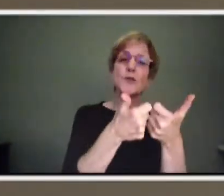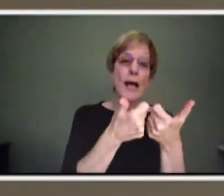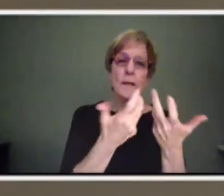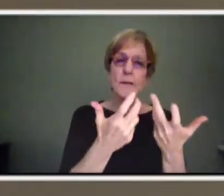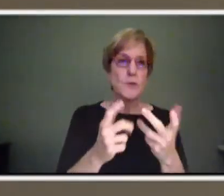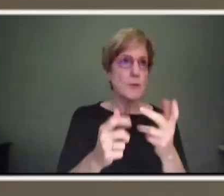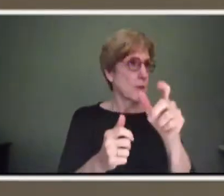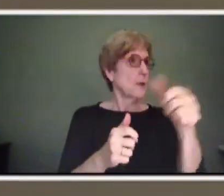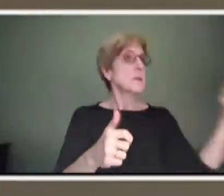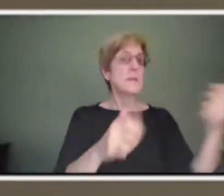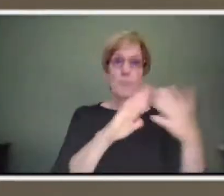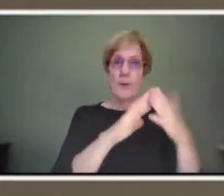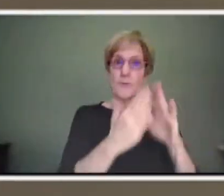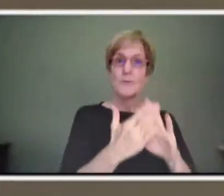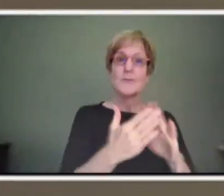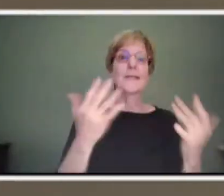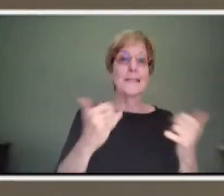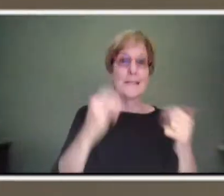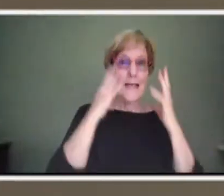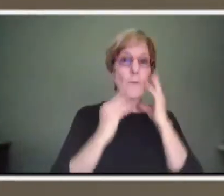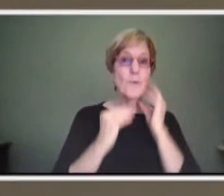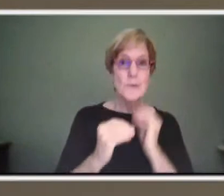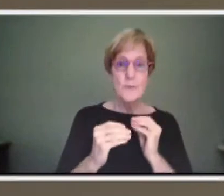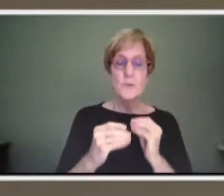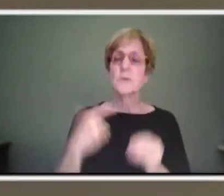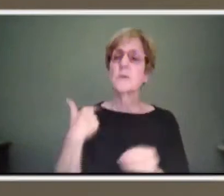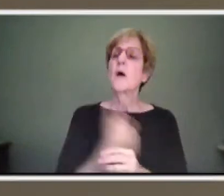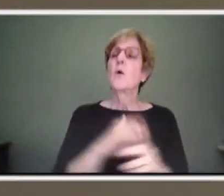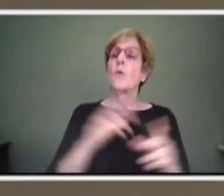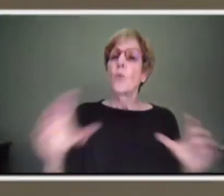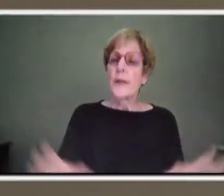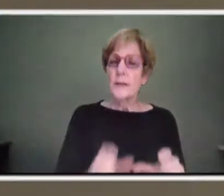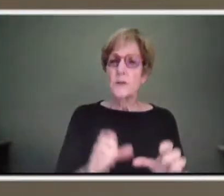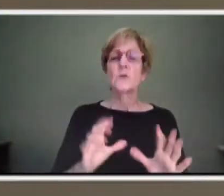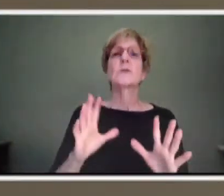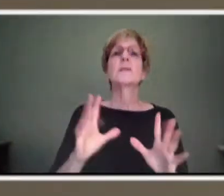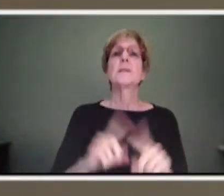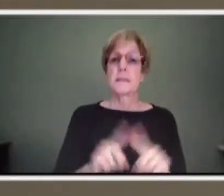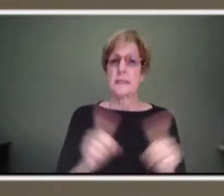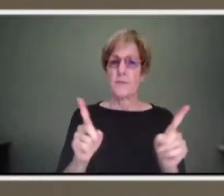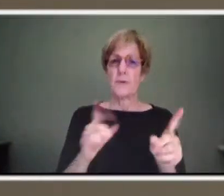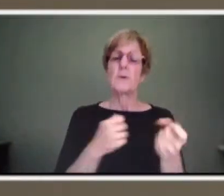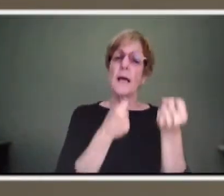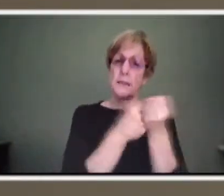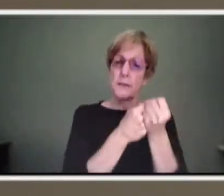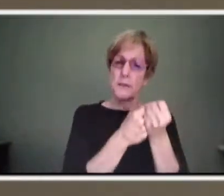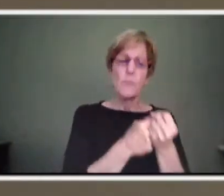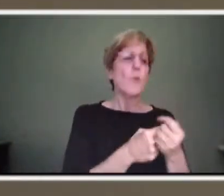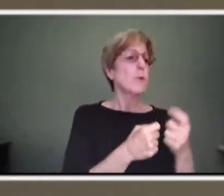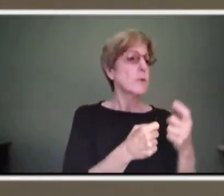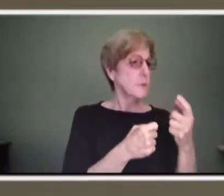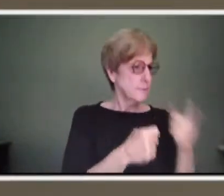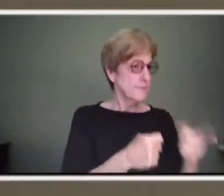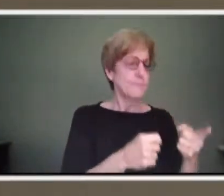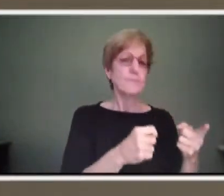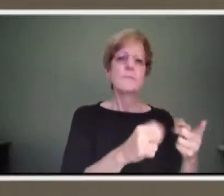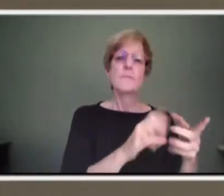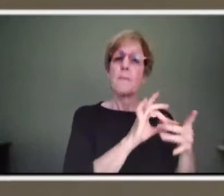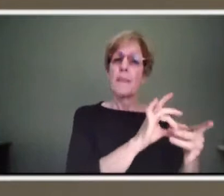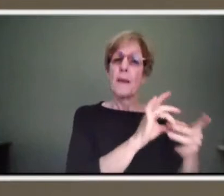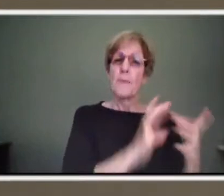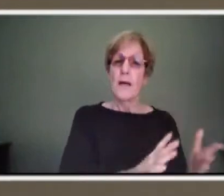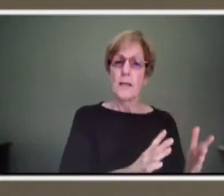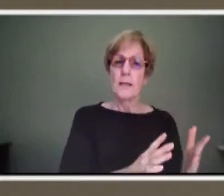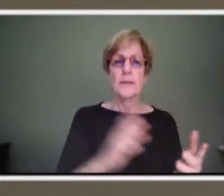sister cities are having. We have a chance to do it a little different. I am supporting my colleague this time by being nice